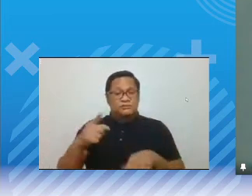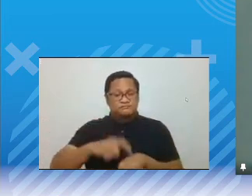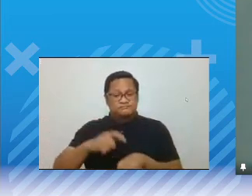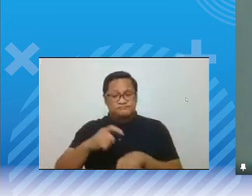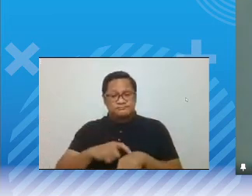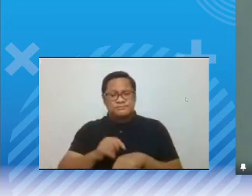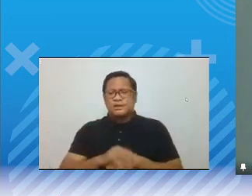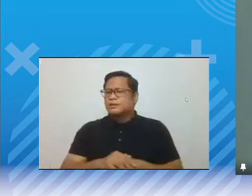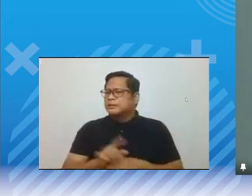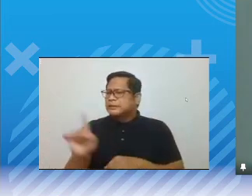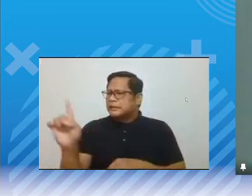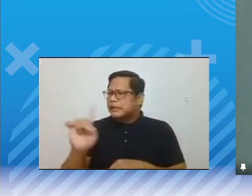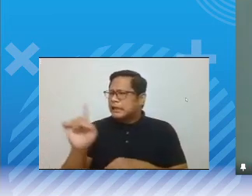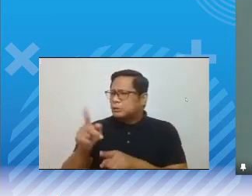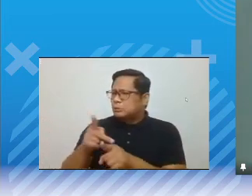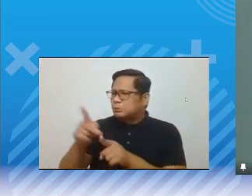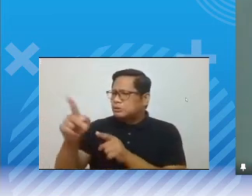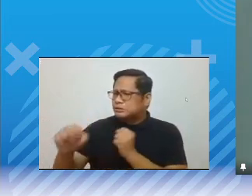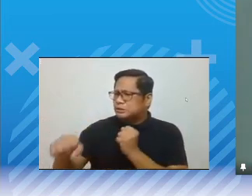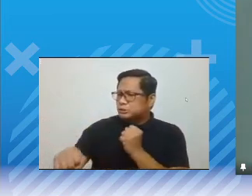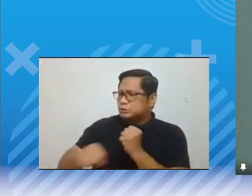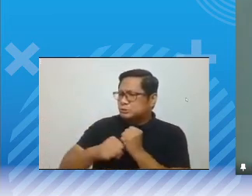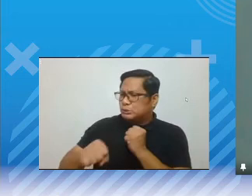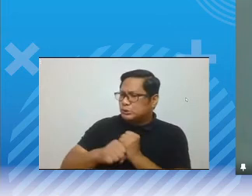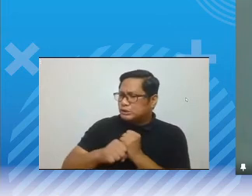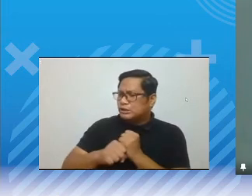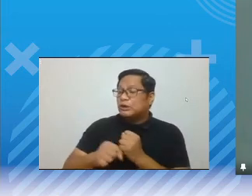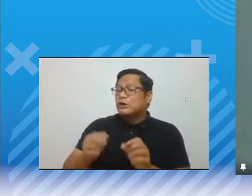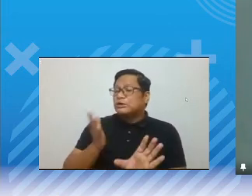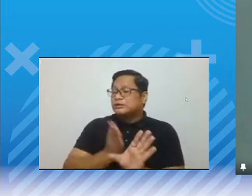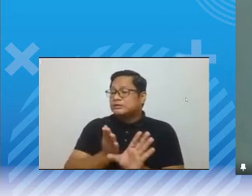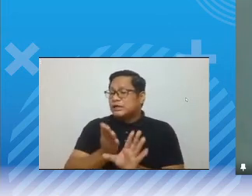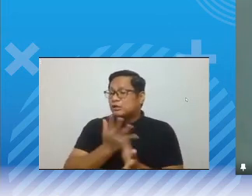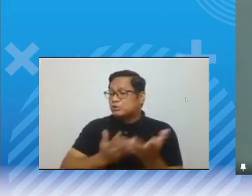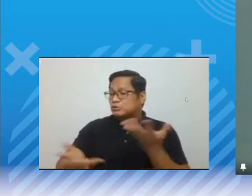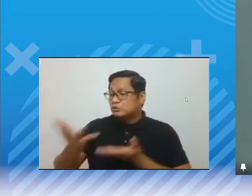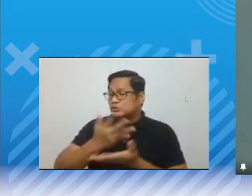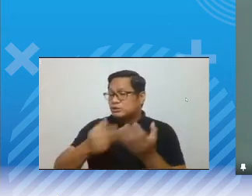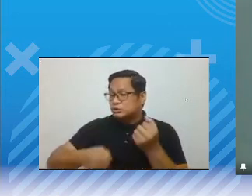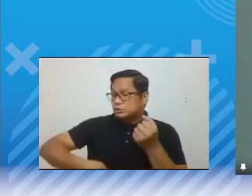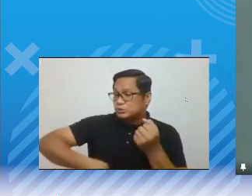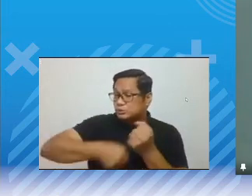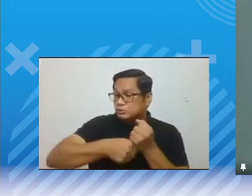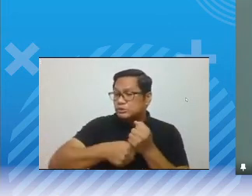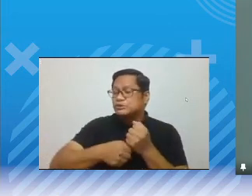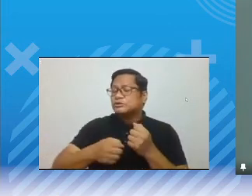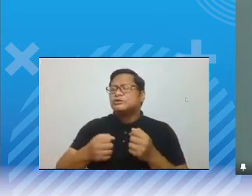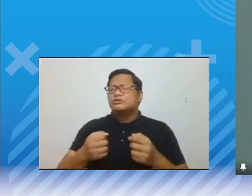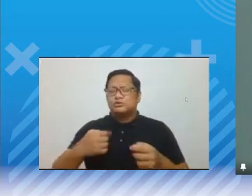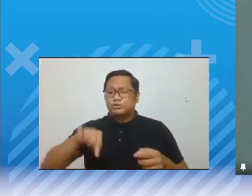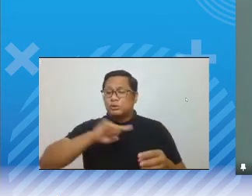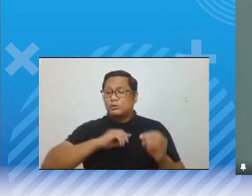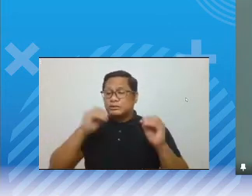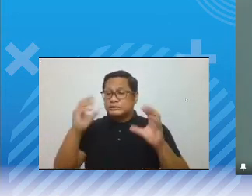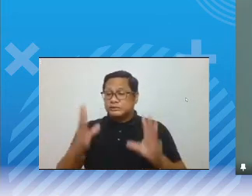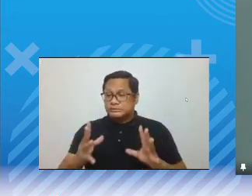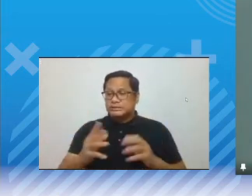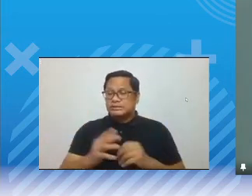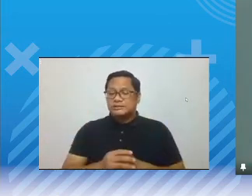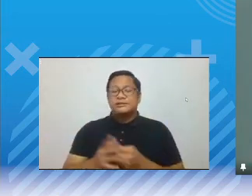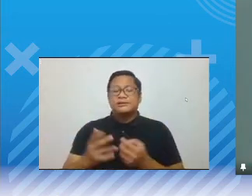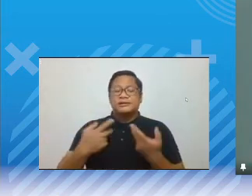klaseng professional support at psychosocial support ang dapat nating maibigay sa ating mga mahal na guro. So, andyan po ang discussion